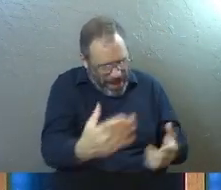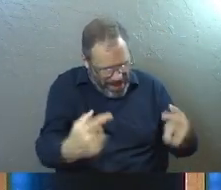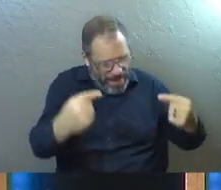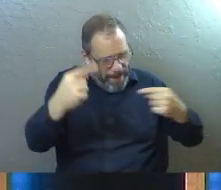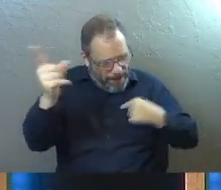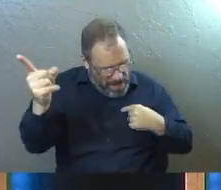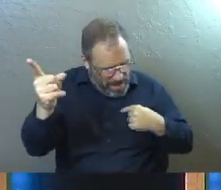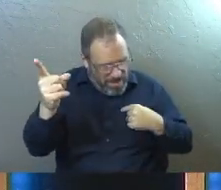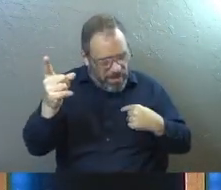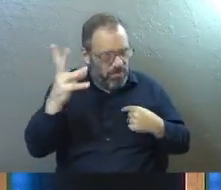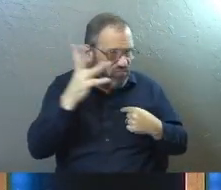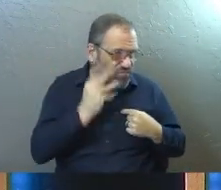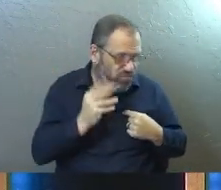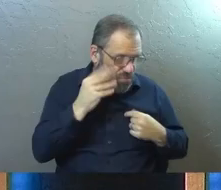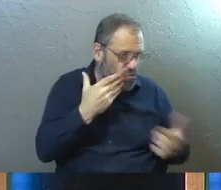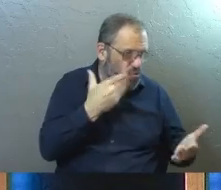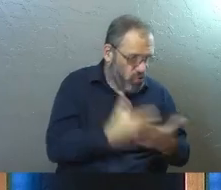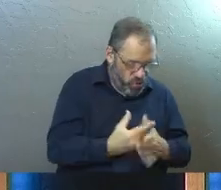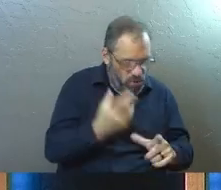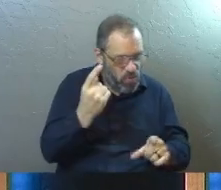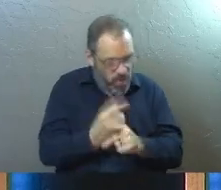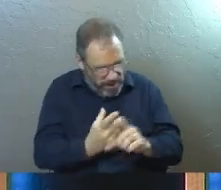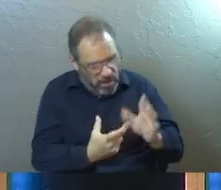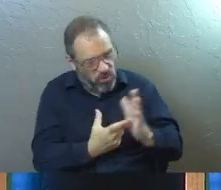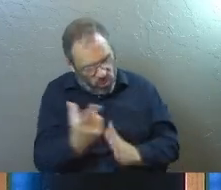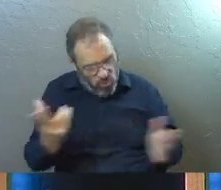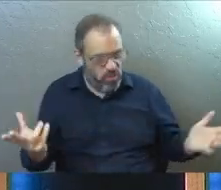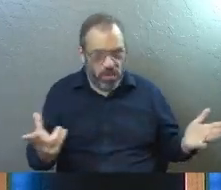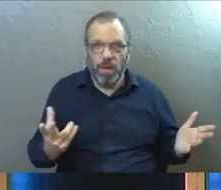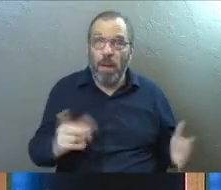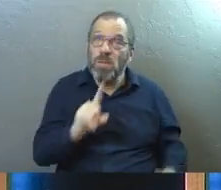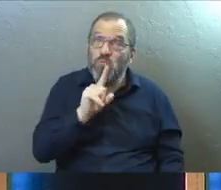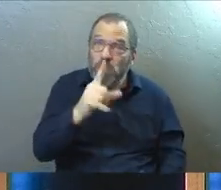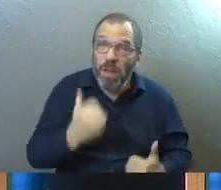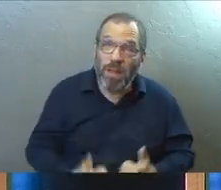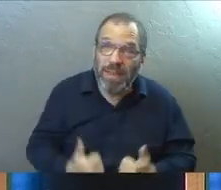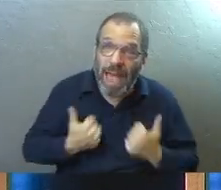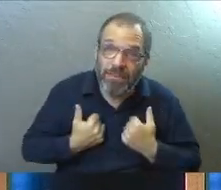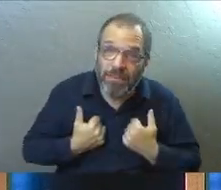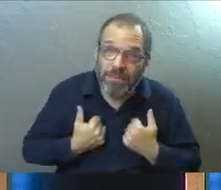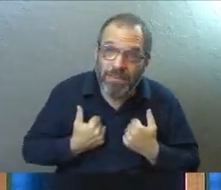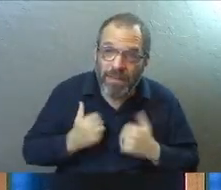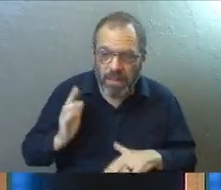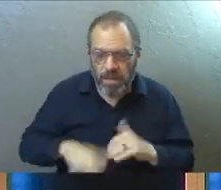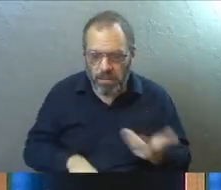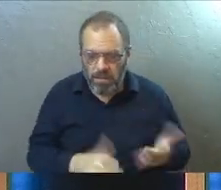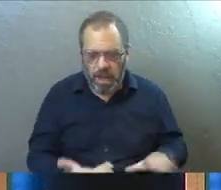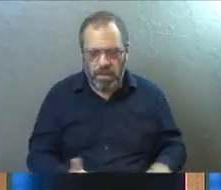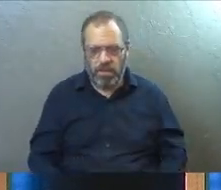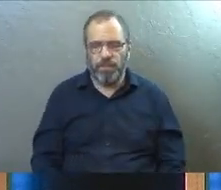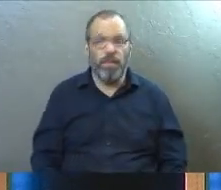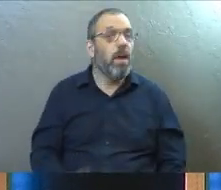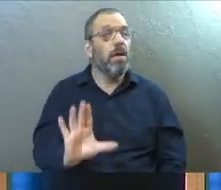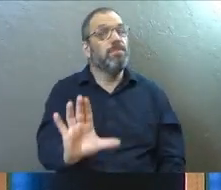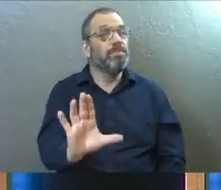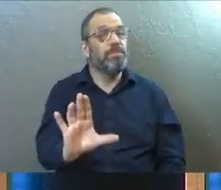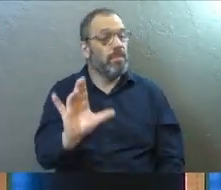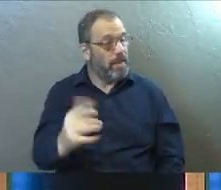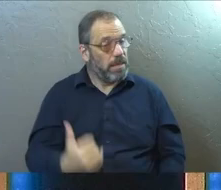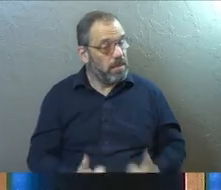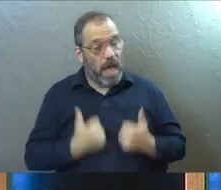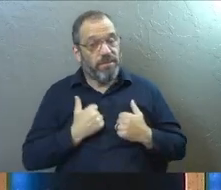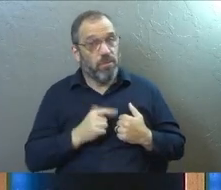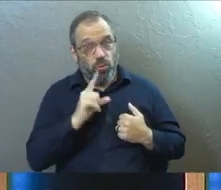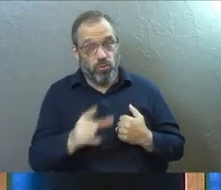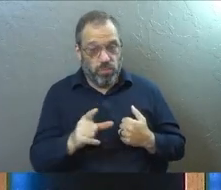that I call you to so you can experience what is good and right and true? Real life versus death. Because again, that's the reality,